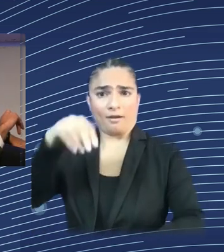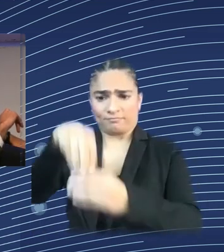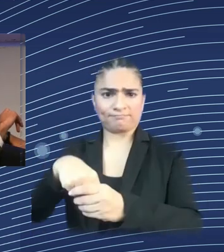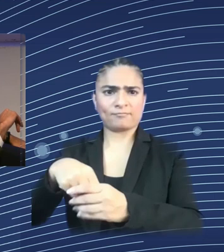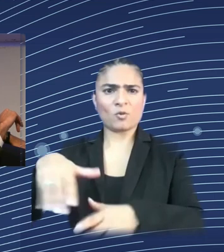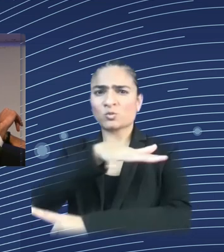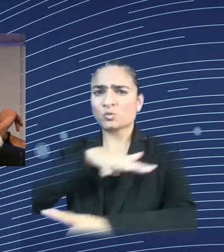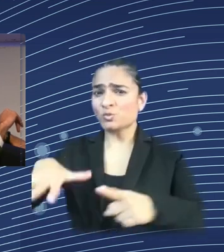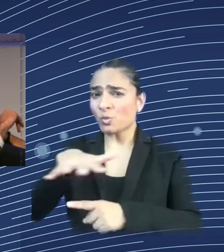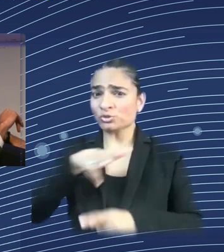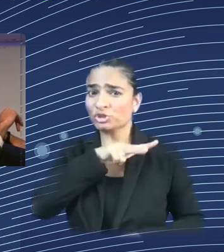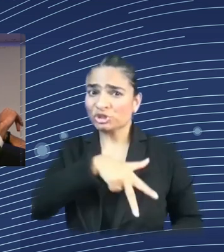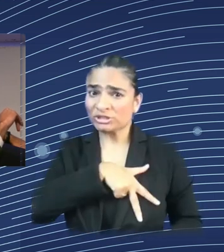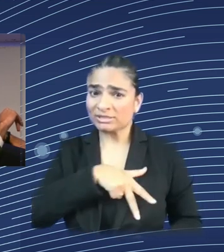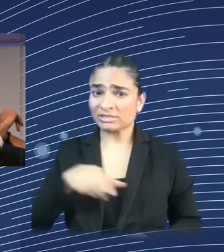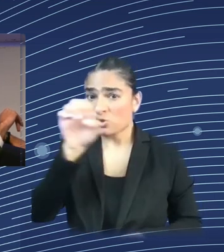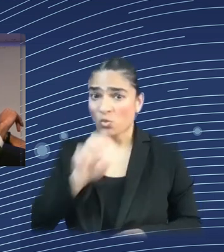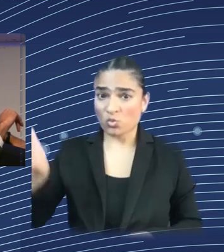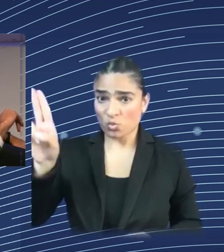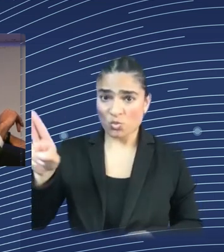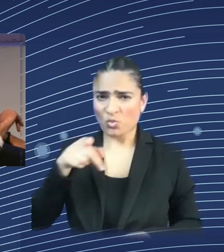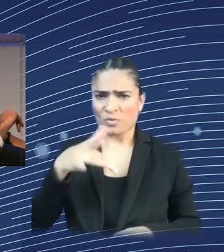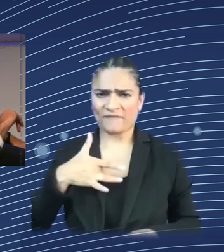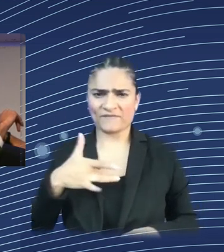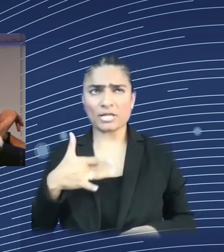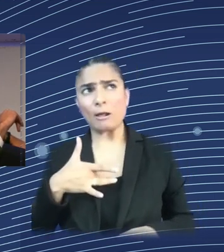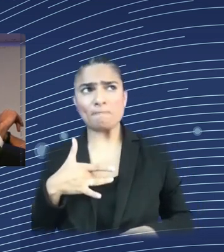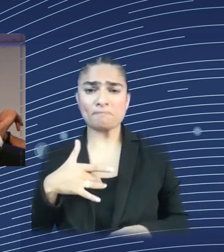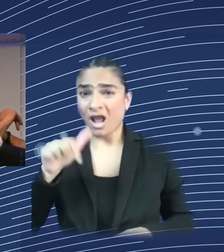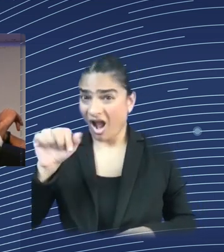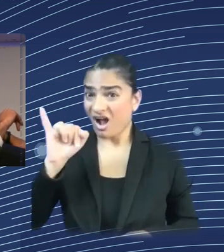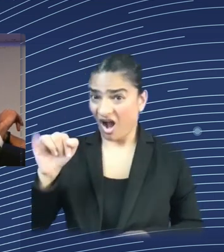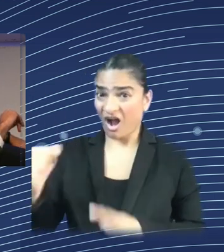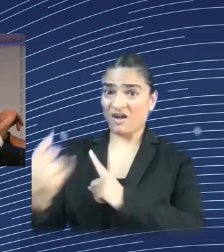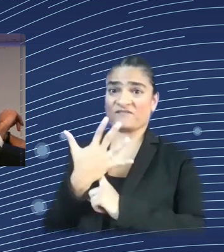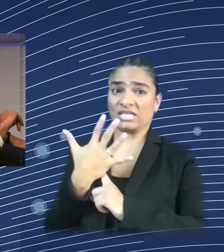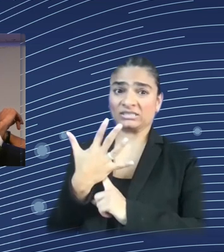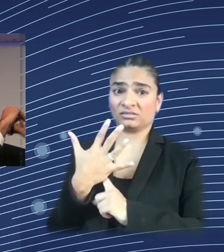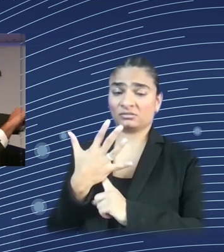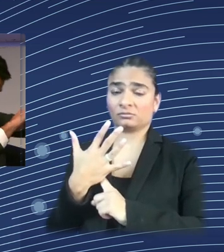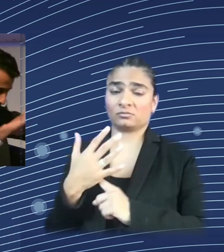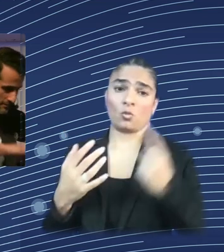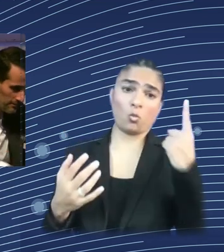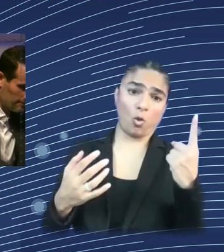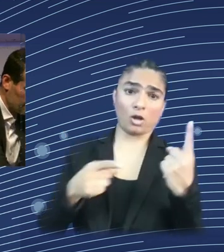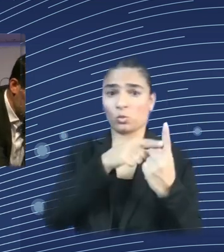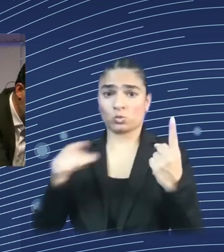from 1 to 4? Very positive, positive, neutral, or simply bad?